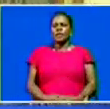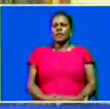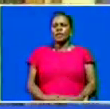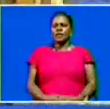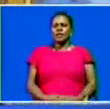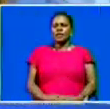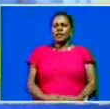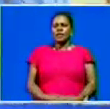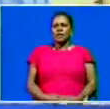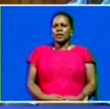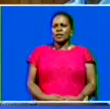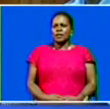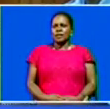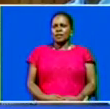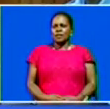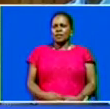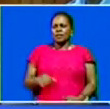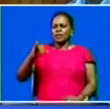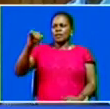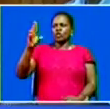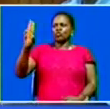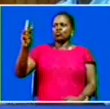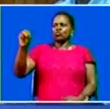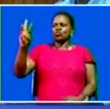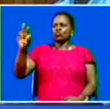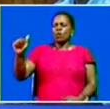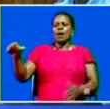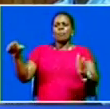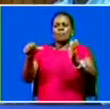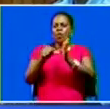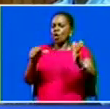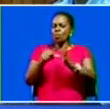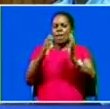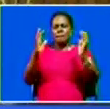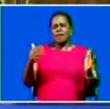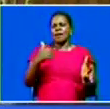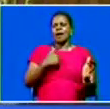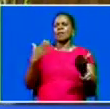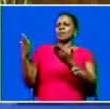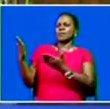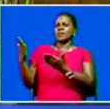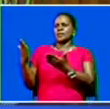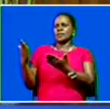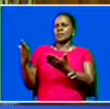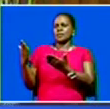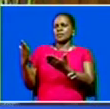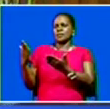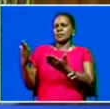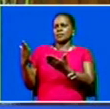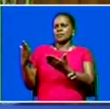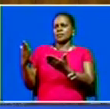Defiant Oishi combative, Aisha Jumwa found herself in unfamiliar territory, somewhat subdued.